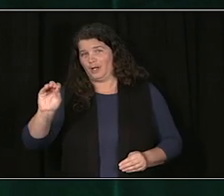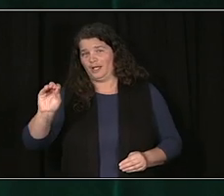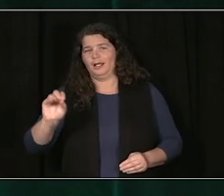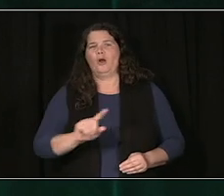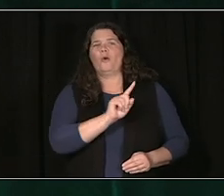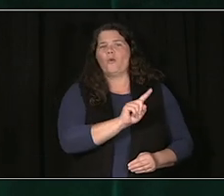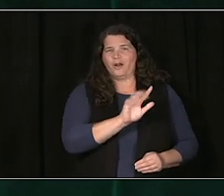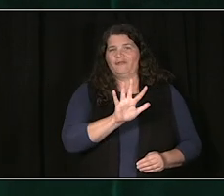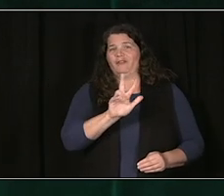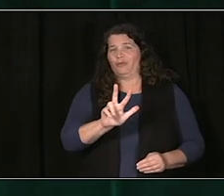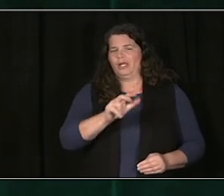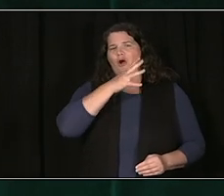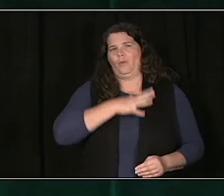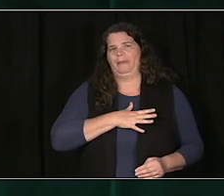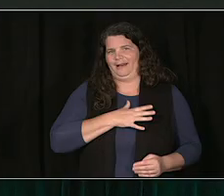achievement.